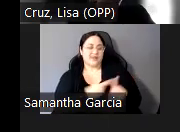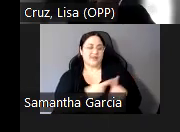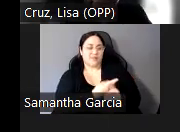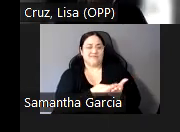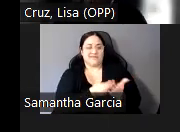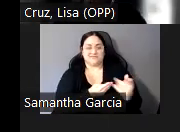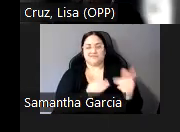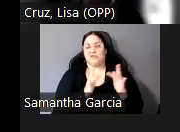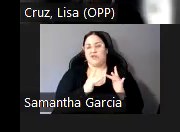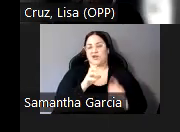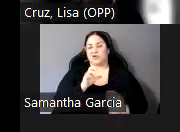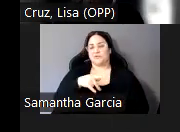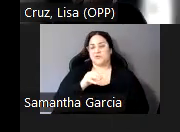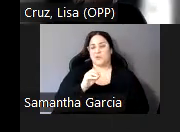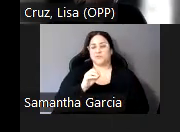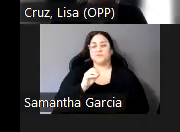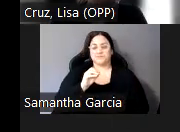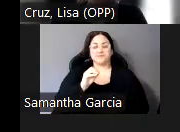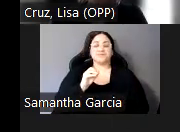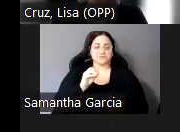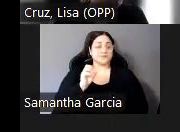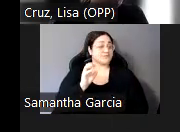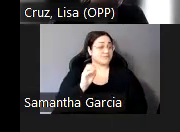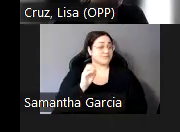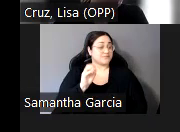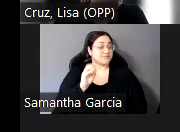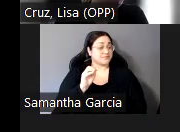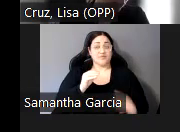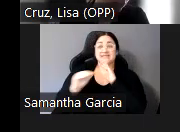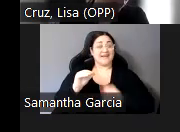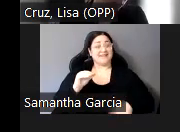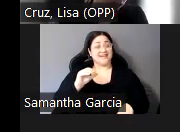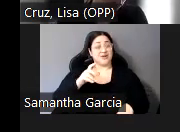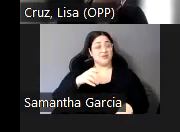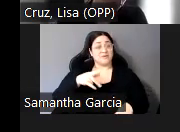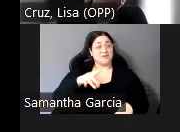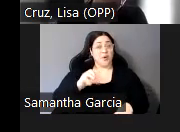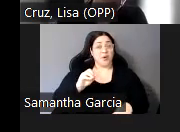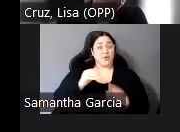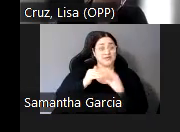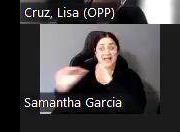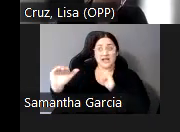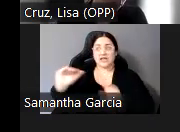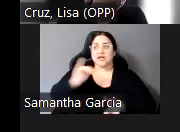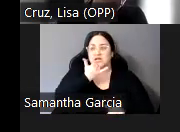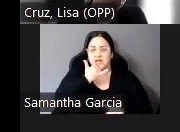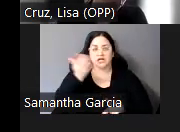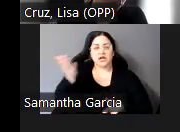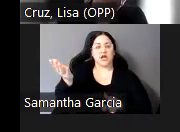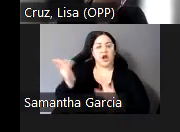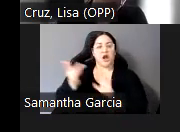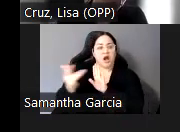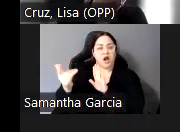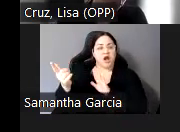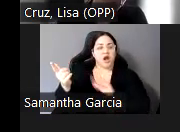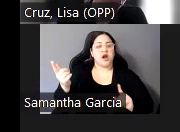world within short order of time. So once you send your crypto, you can't get it back unless the police or the organization sees that